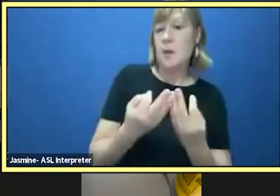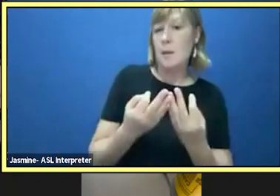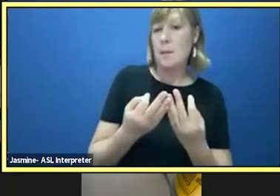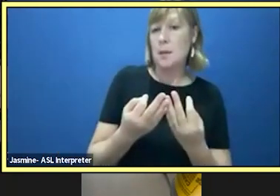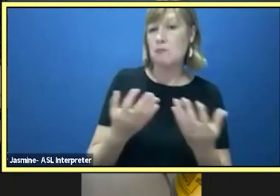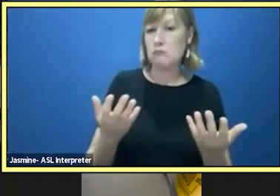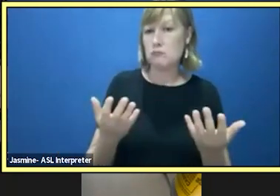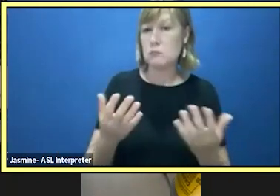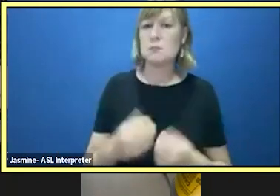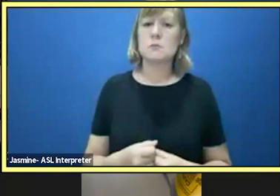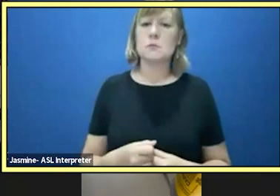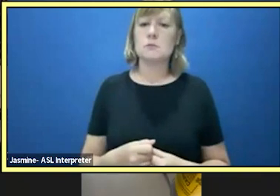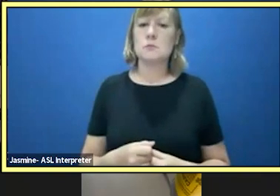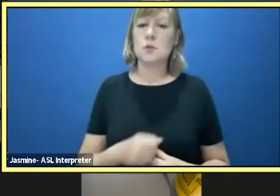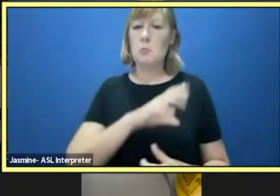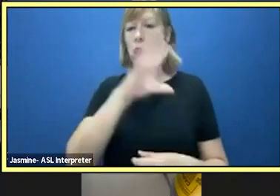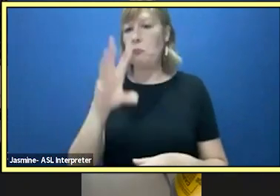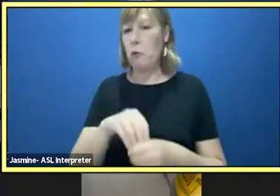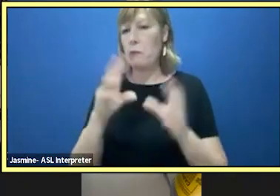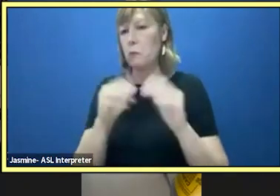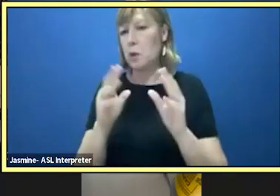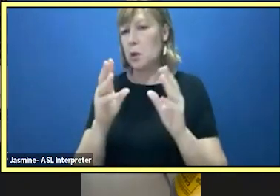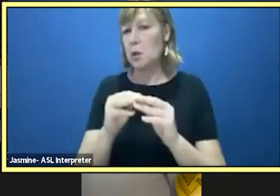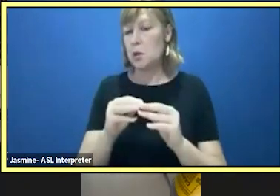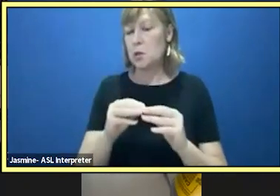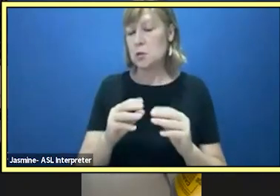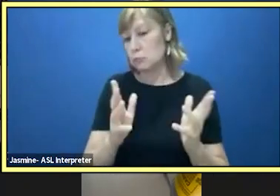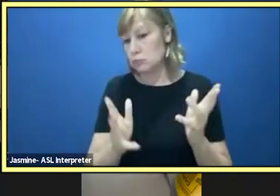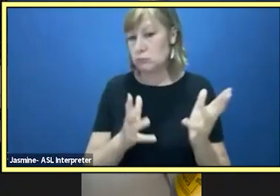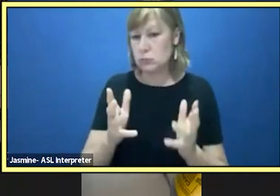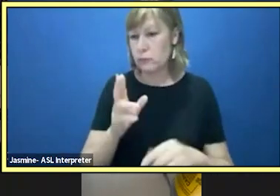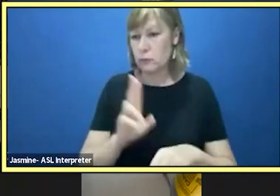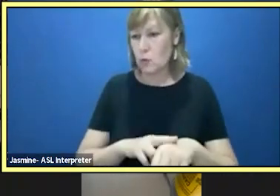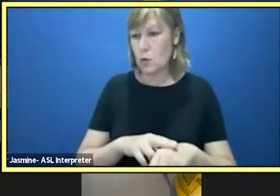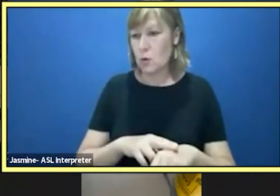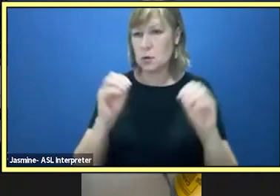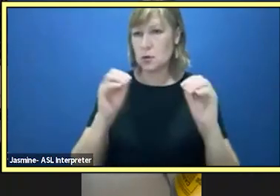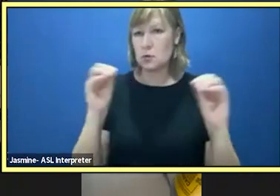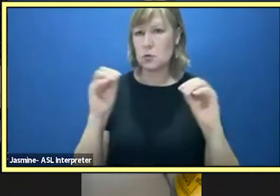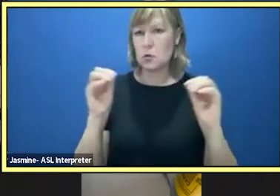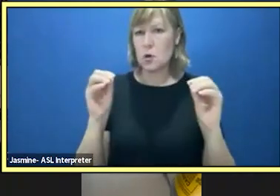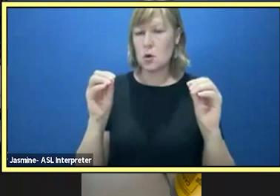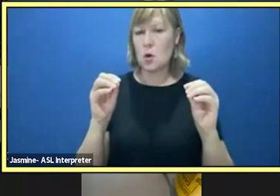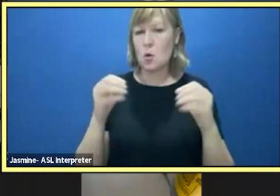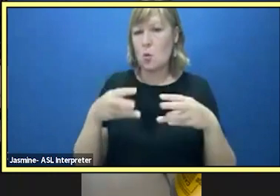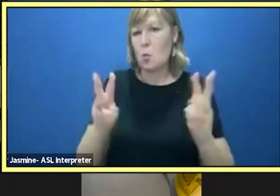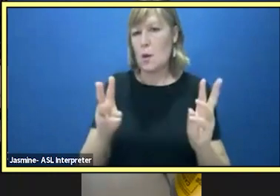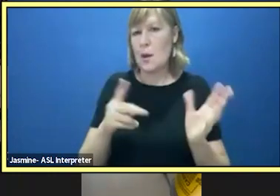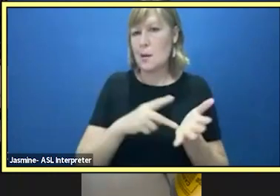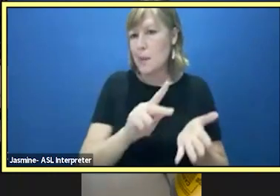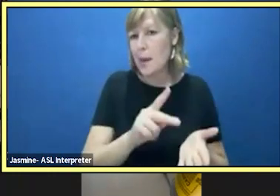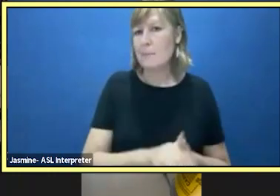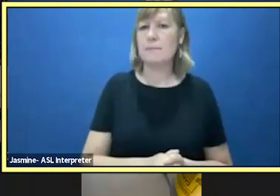then there's not a way to pay for that. If they are a support coordinator and they participate